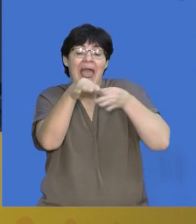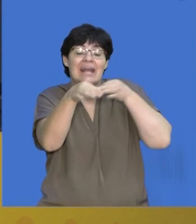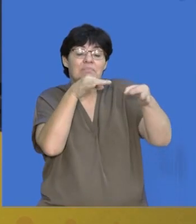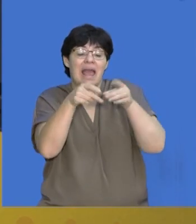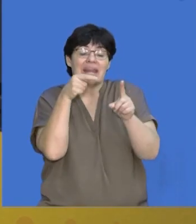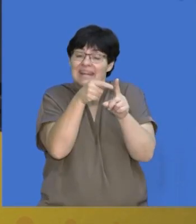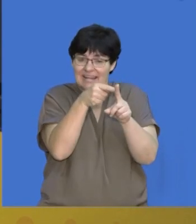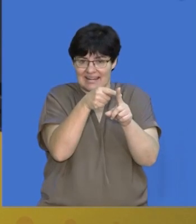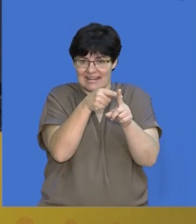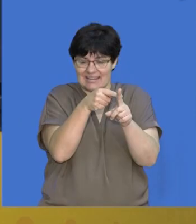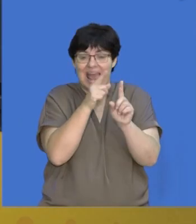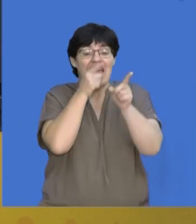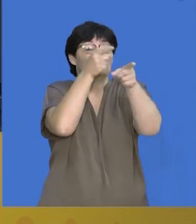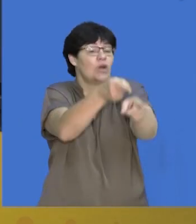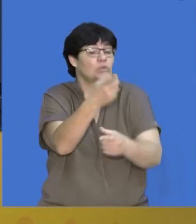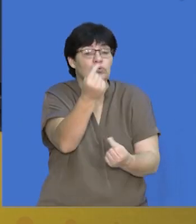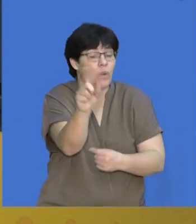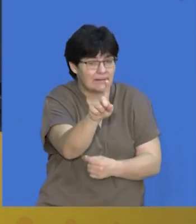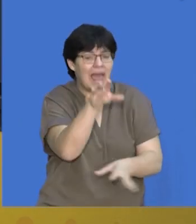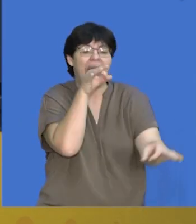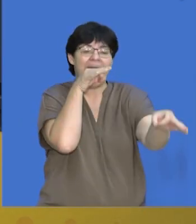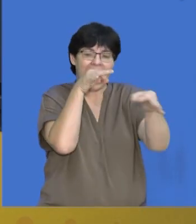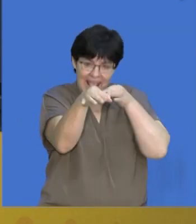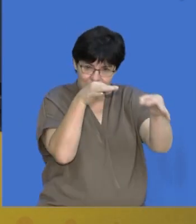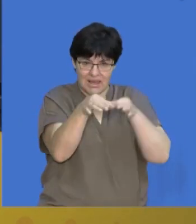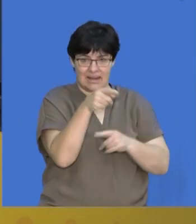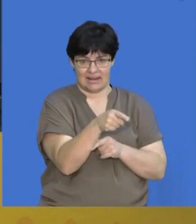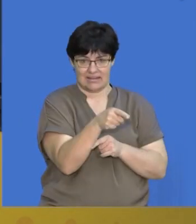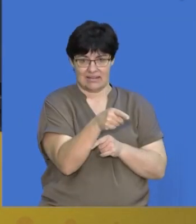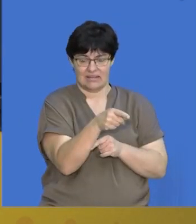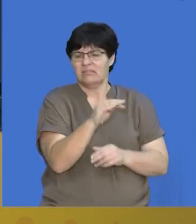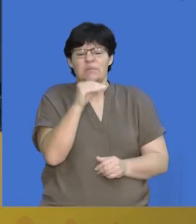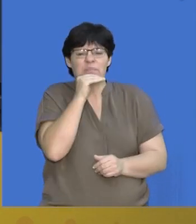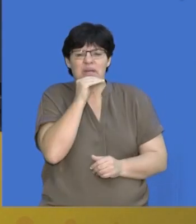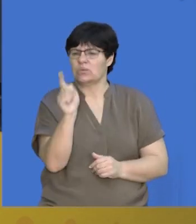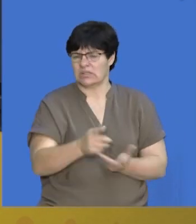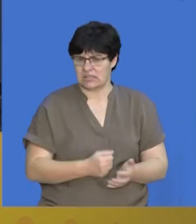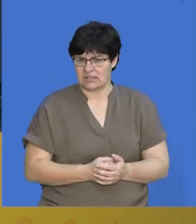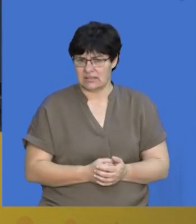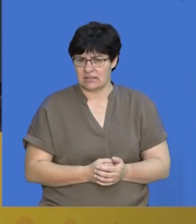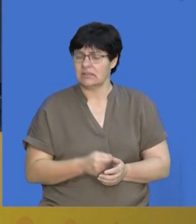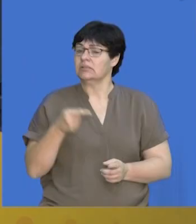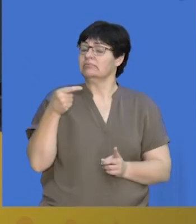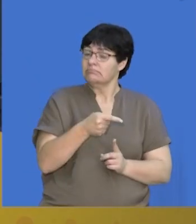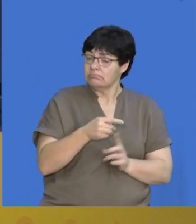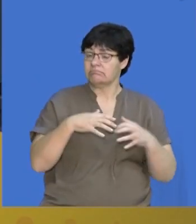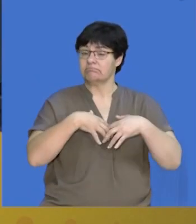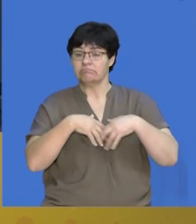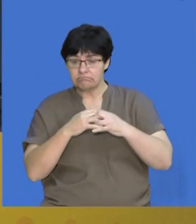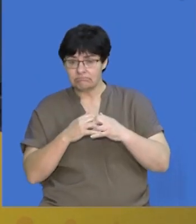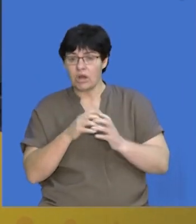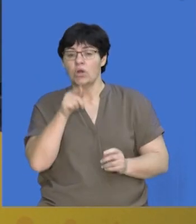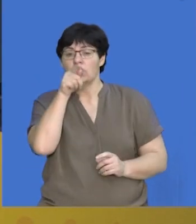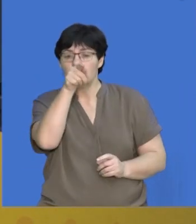the instructional verb that is used in this question, explain, which means that this question is designed for